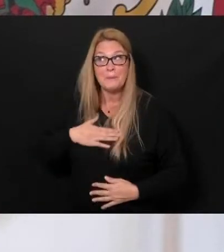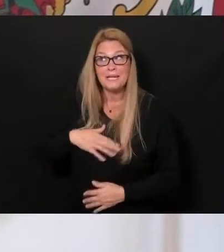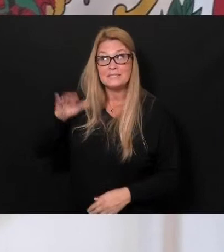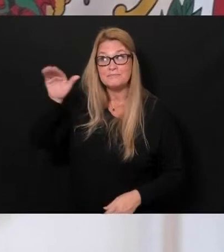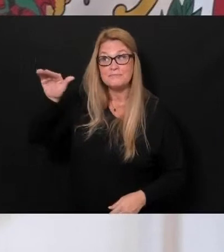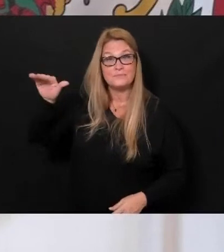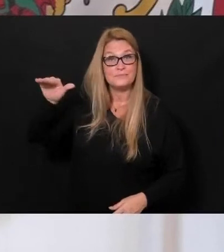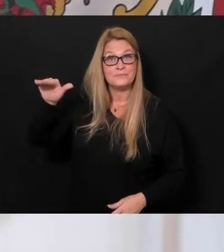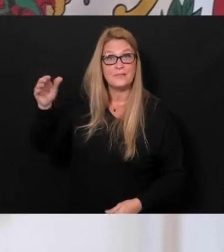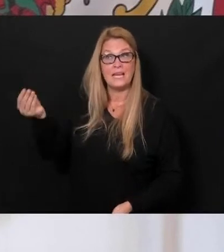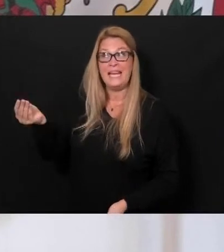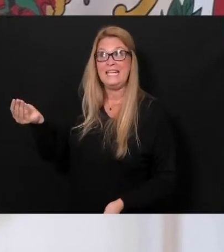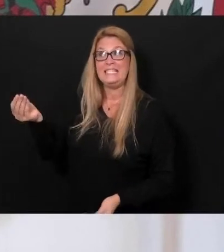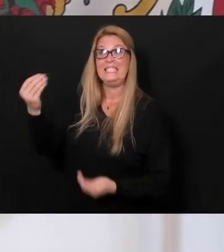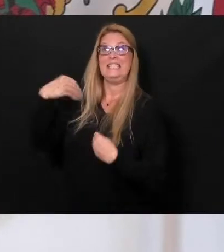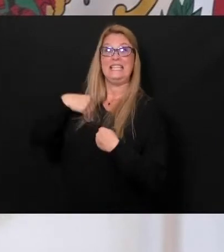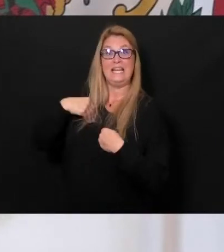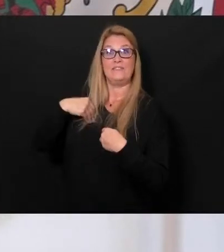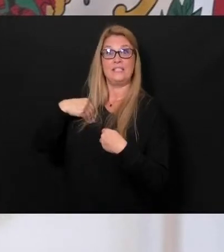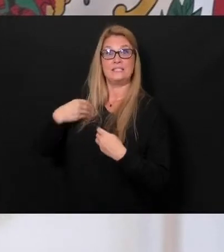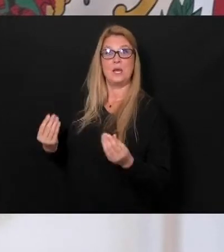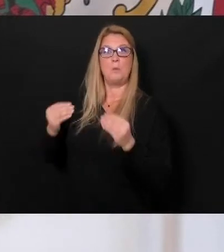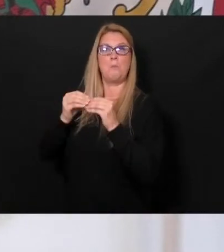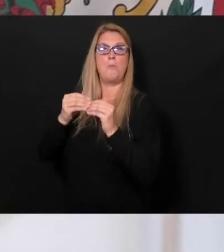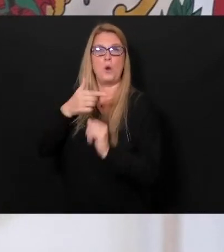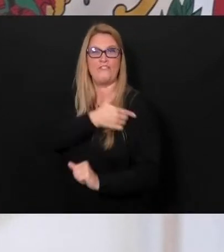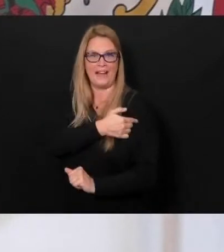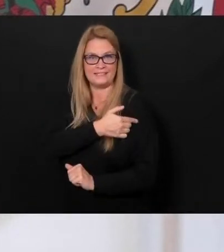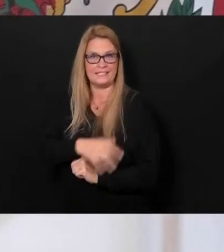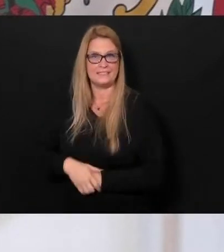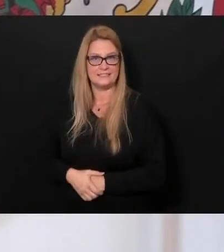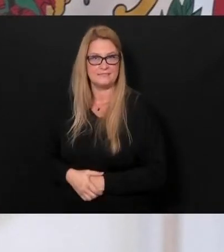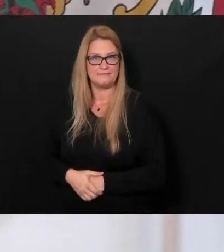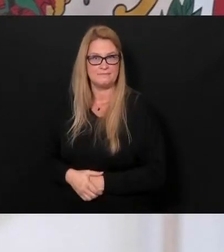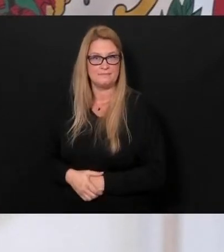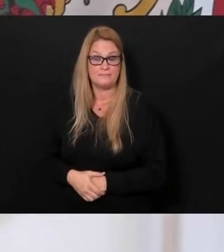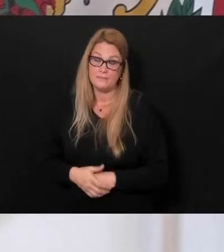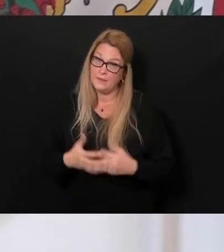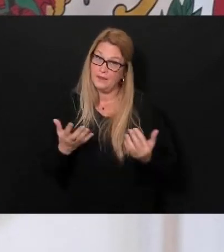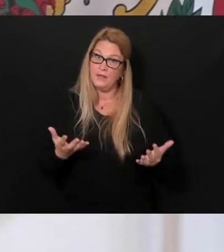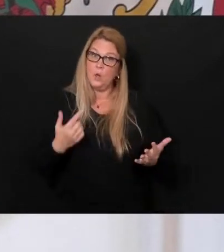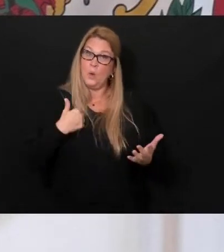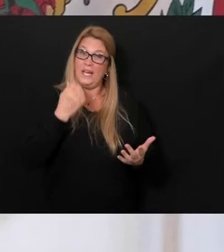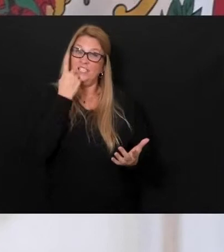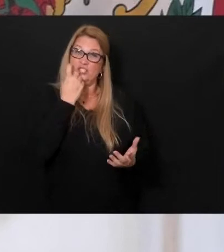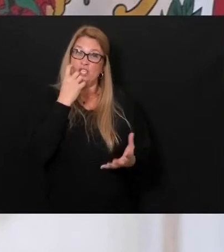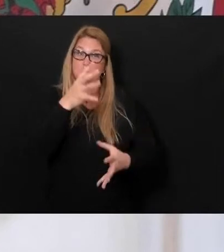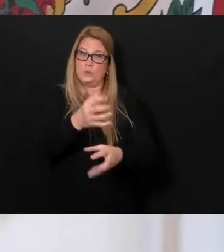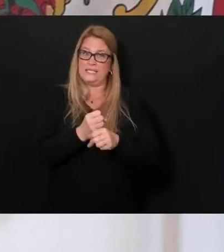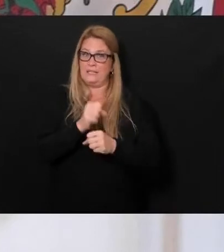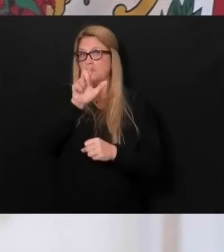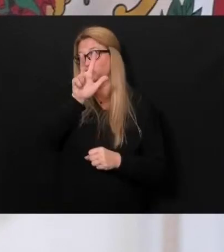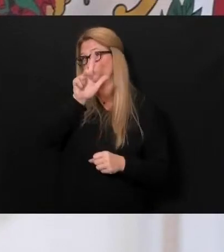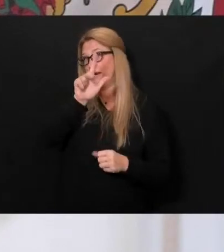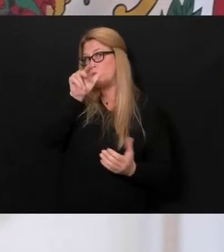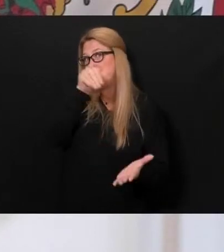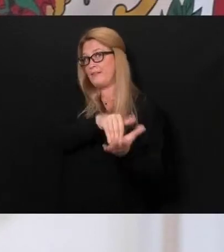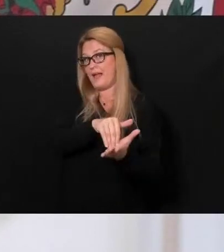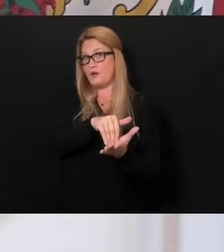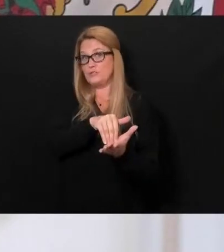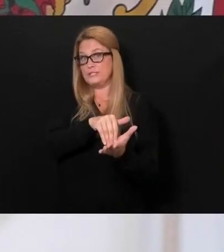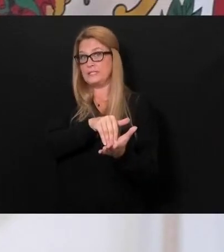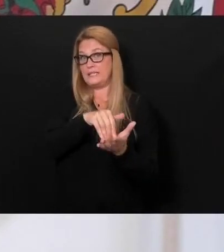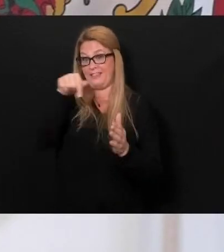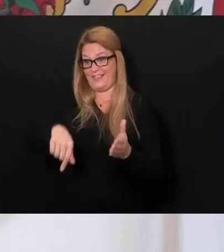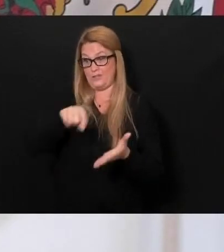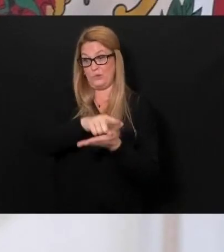you've got to some way get us more vaccines. Now, we just received 23,000 and change